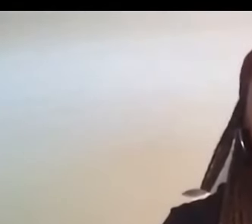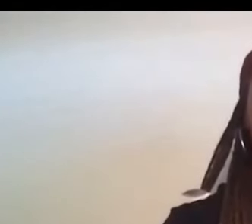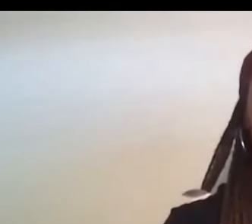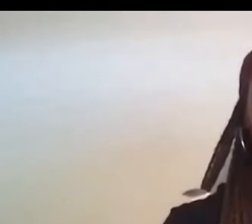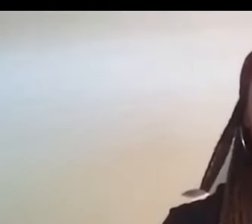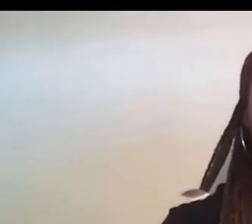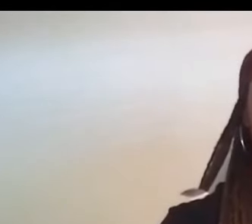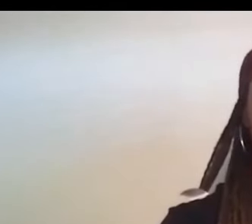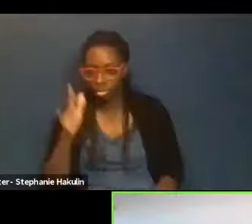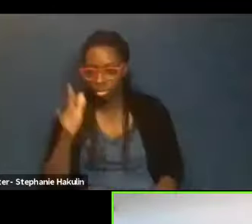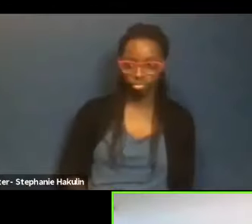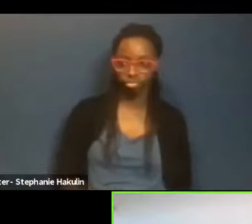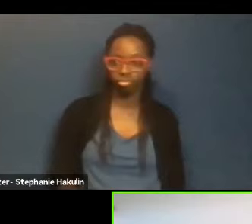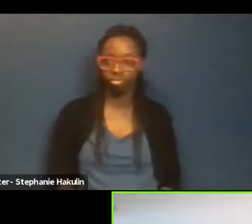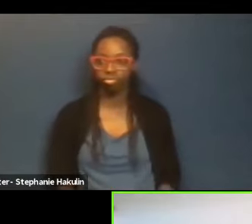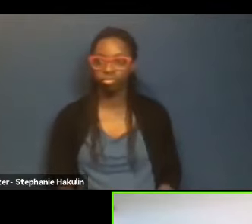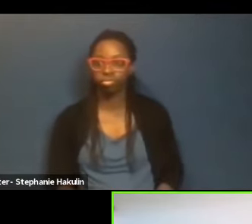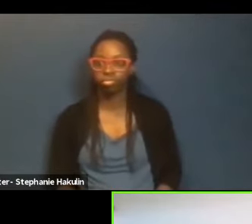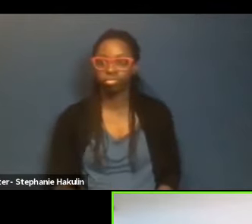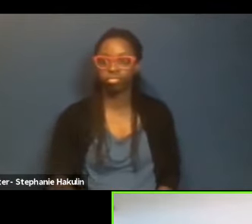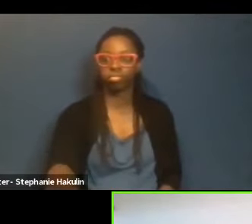This is how I breathe.